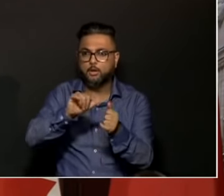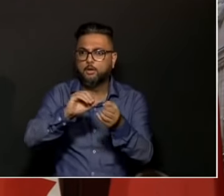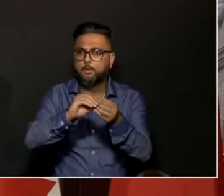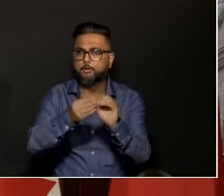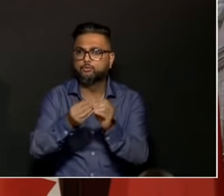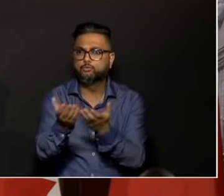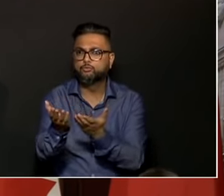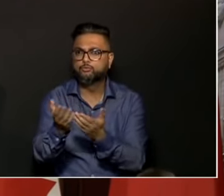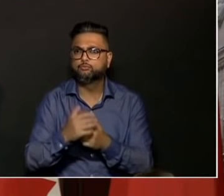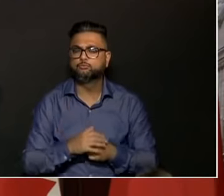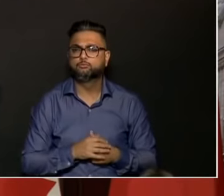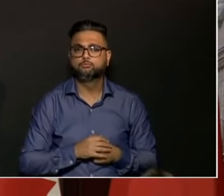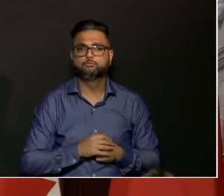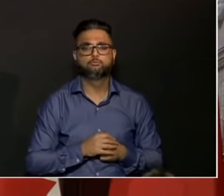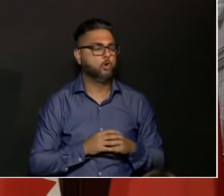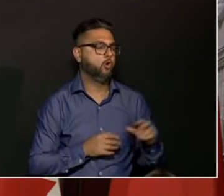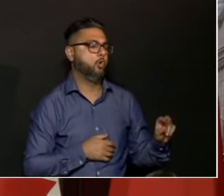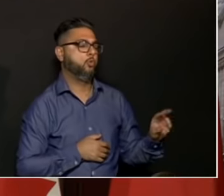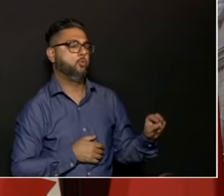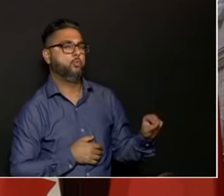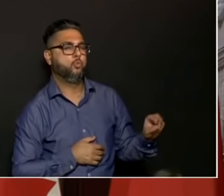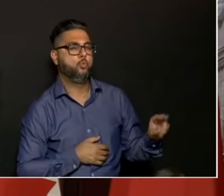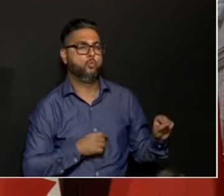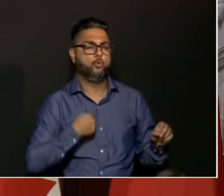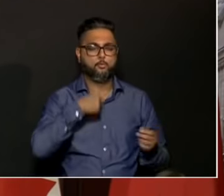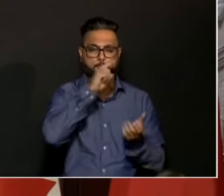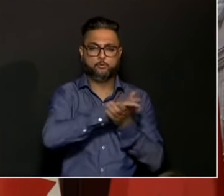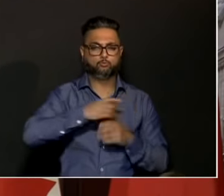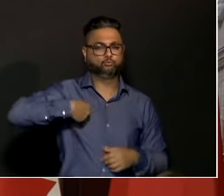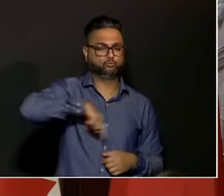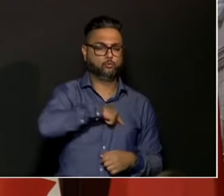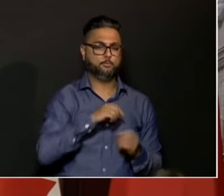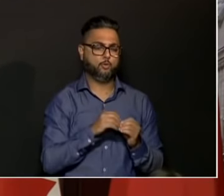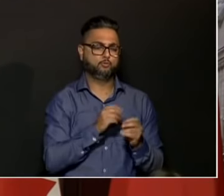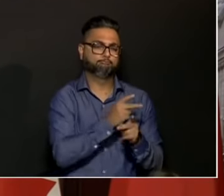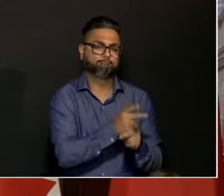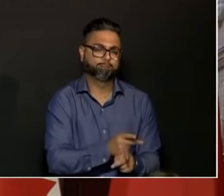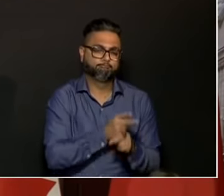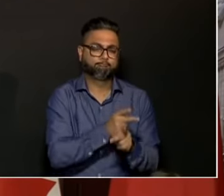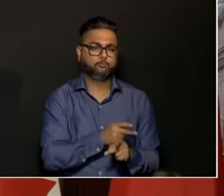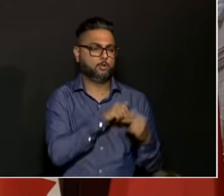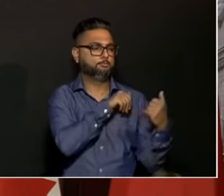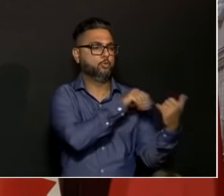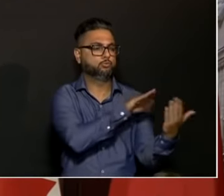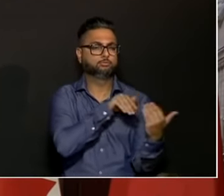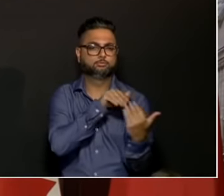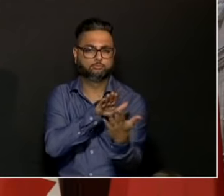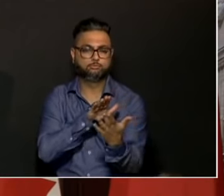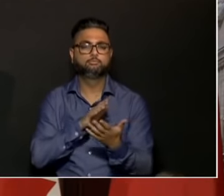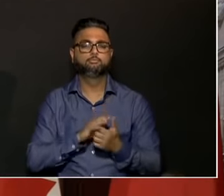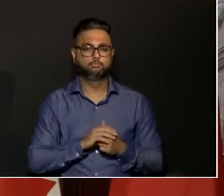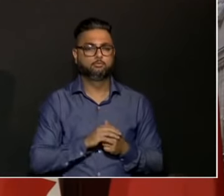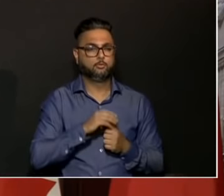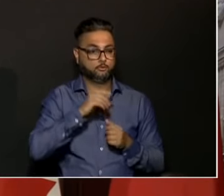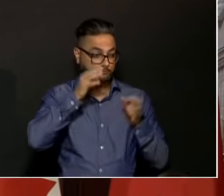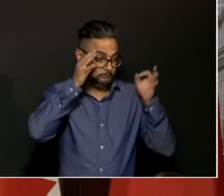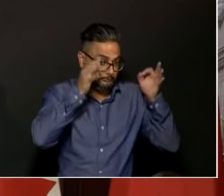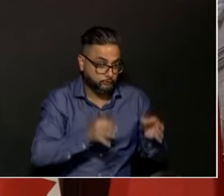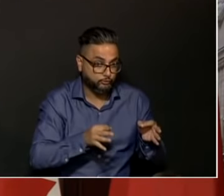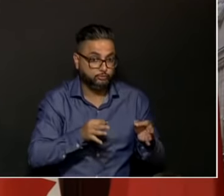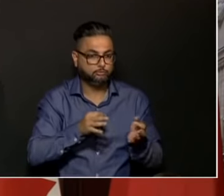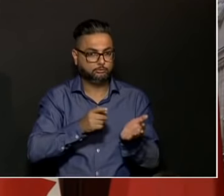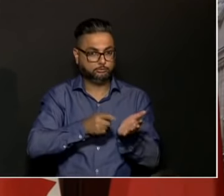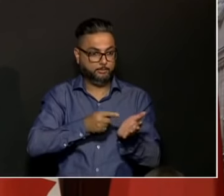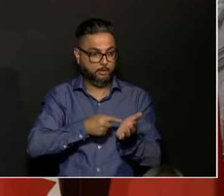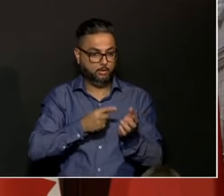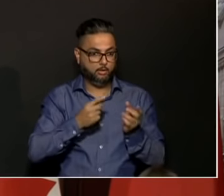believe so. We're taking a cautious approach, but again, decisions have to go in rapid speed, and